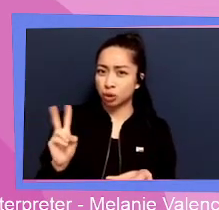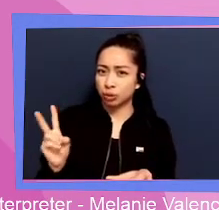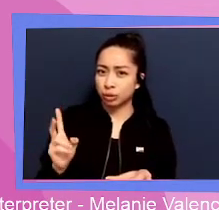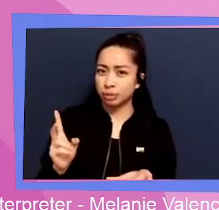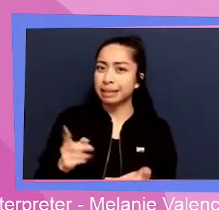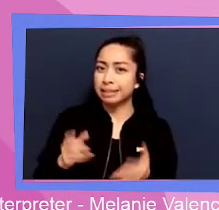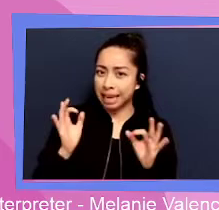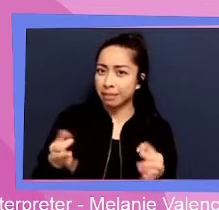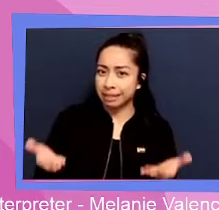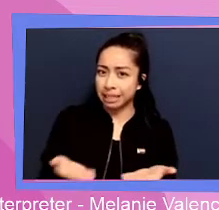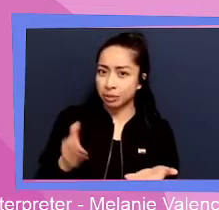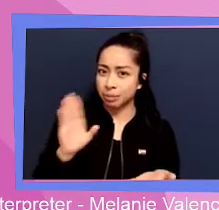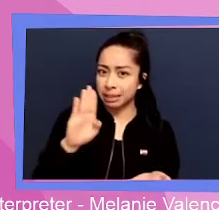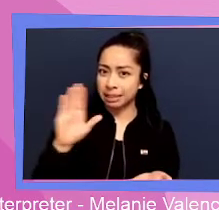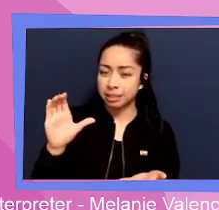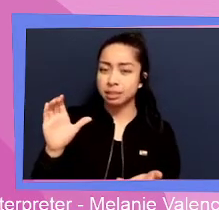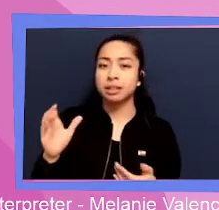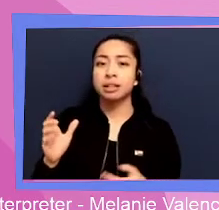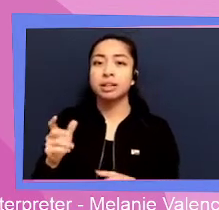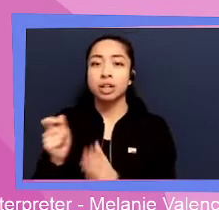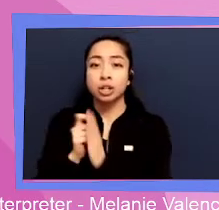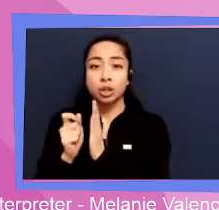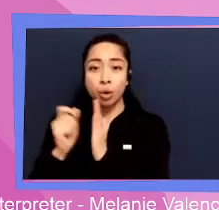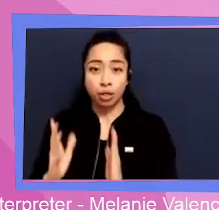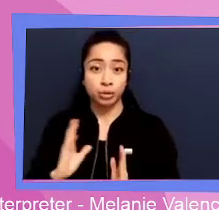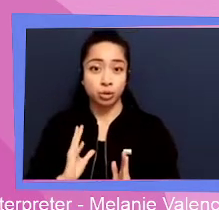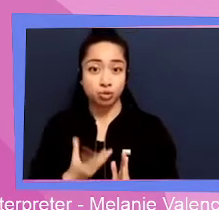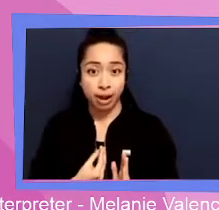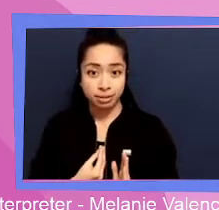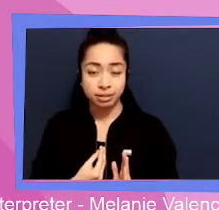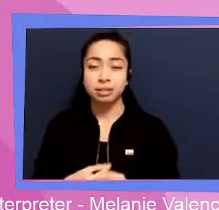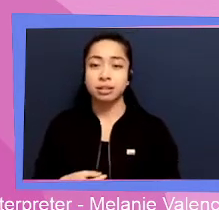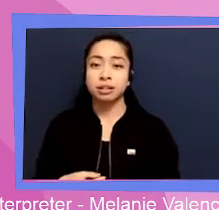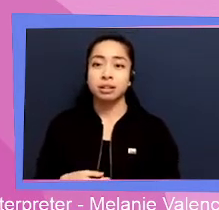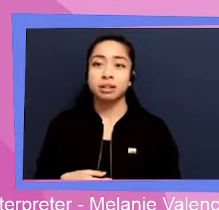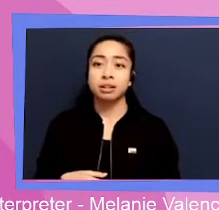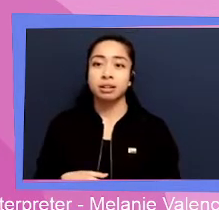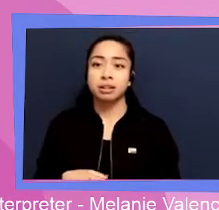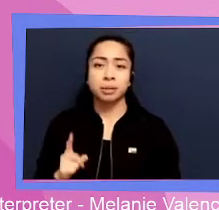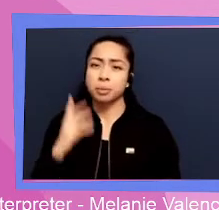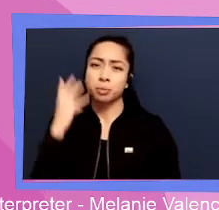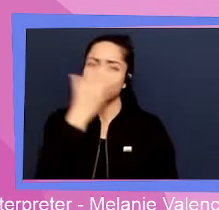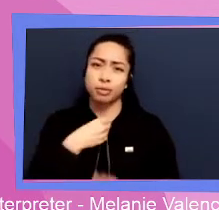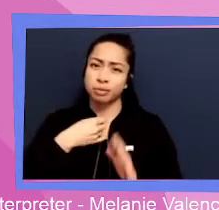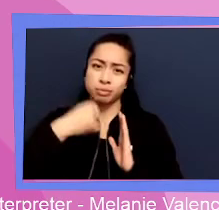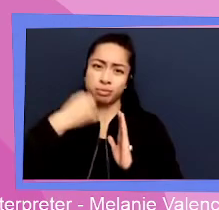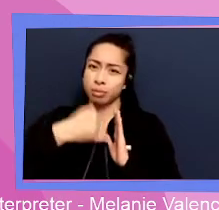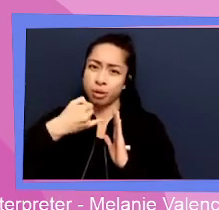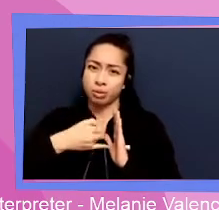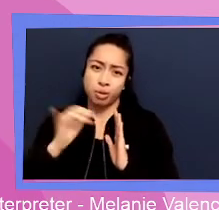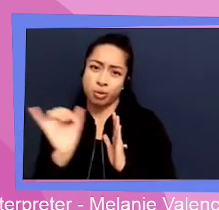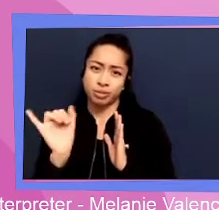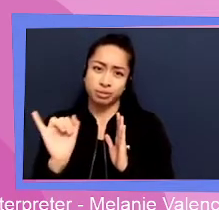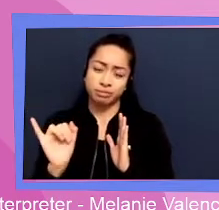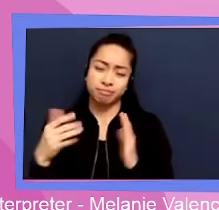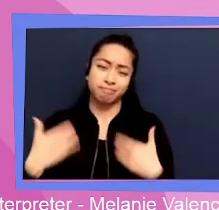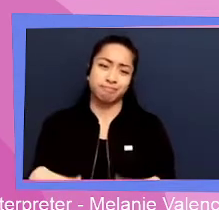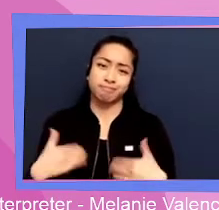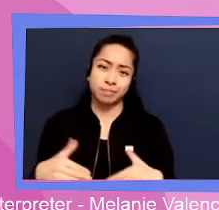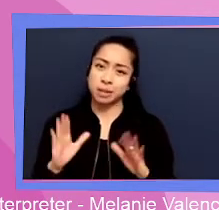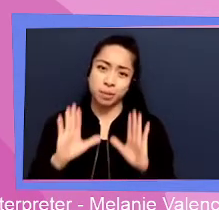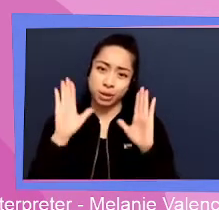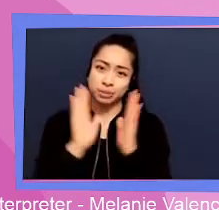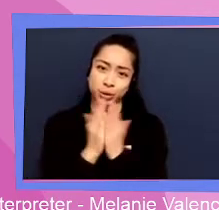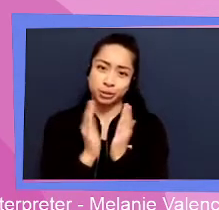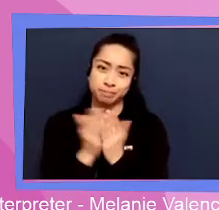And it's a trans author. It's a really just a charming, there are these beautiful illustrations. Like, it's just a great book if you have a